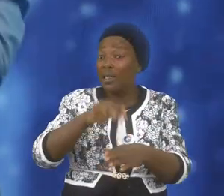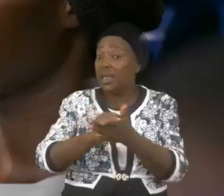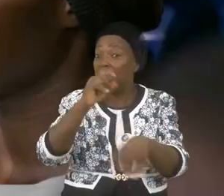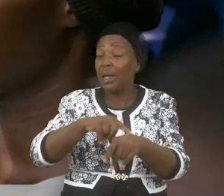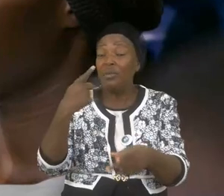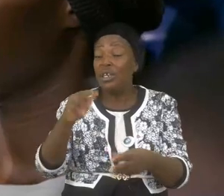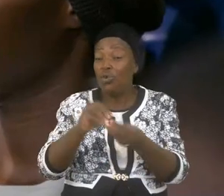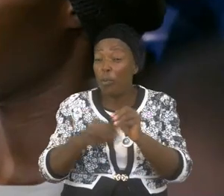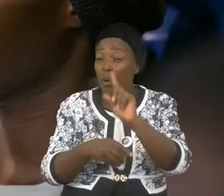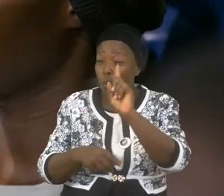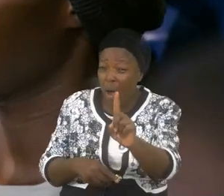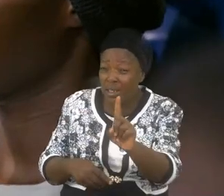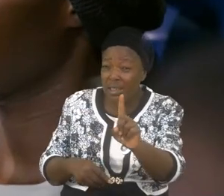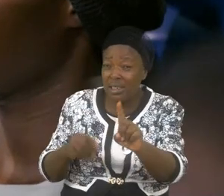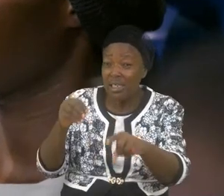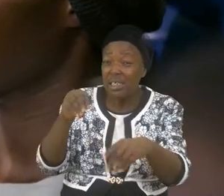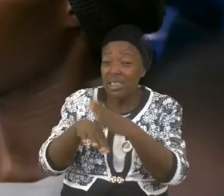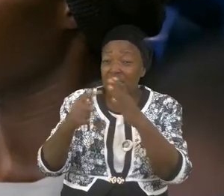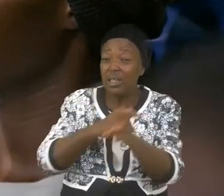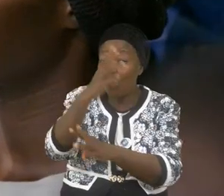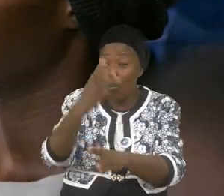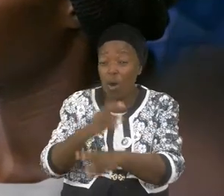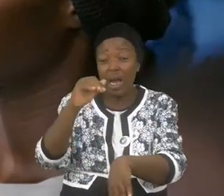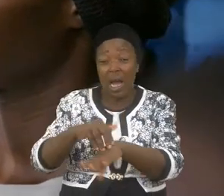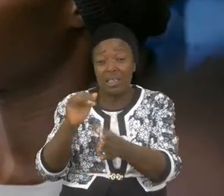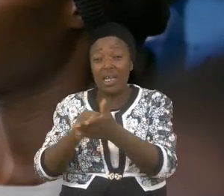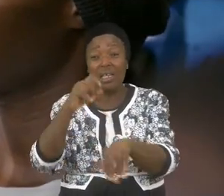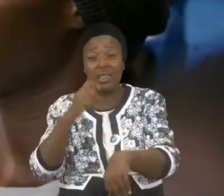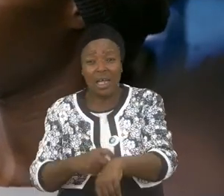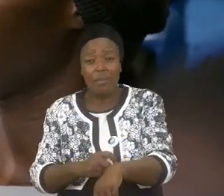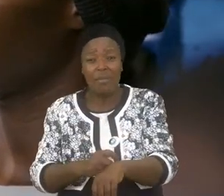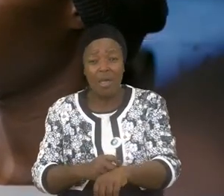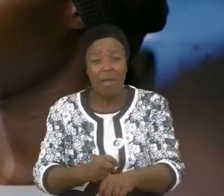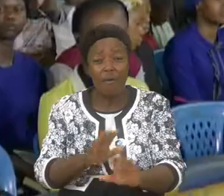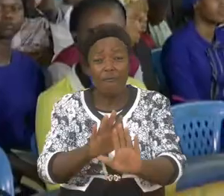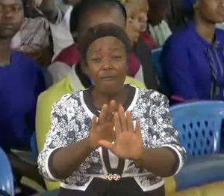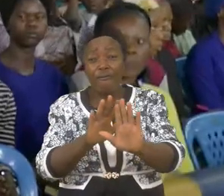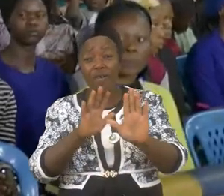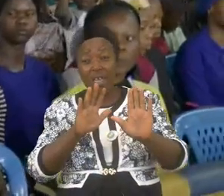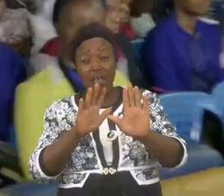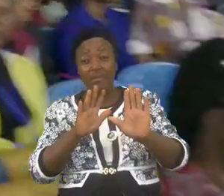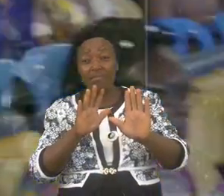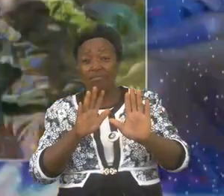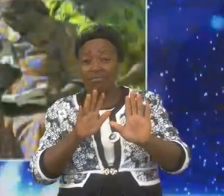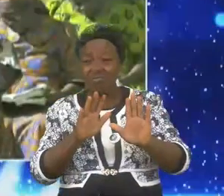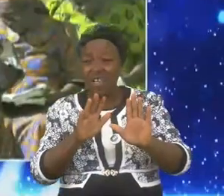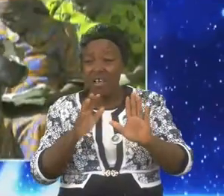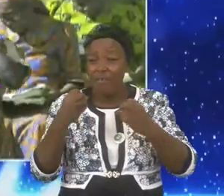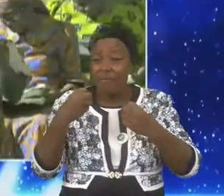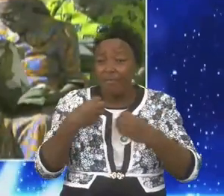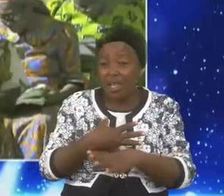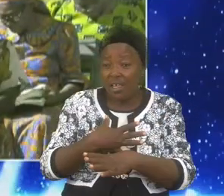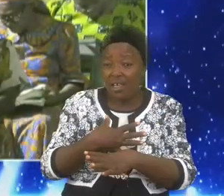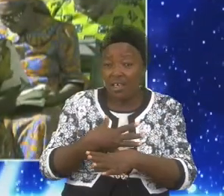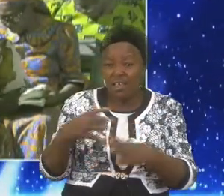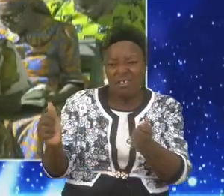time, fear, fright ruined his life. Nothing to be joyful about,